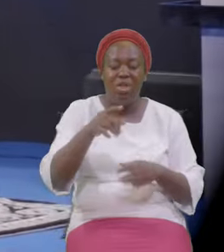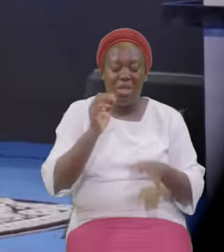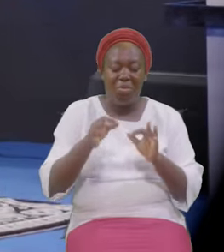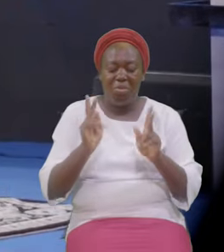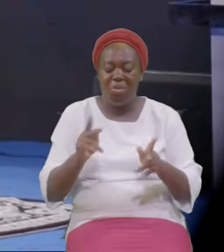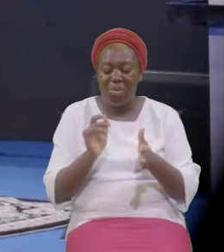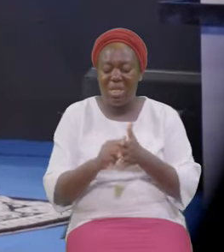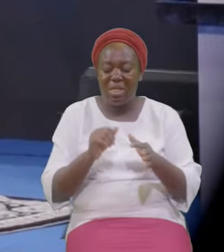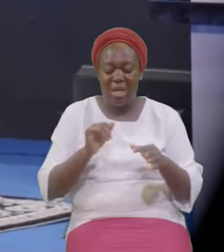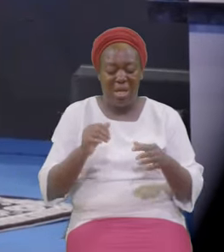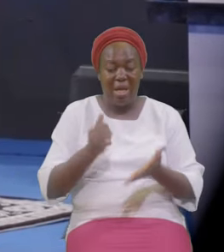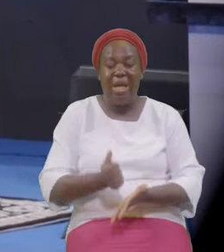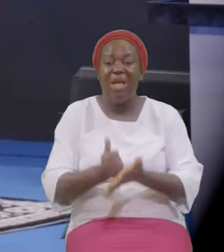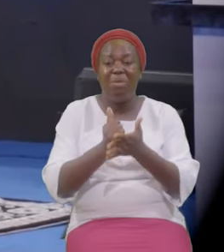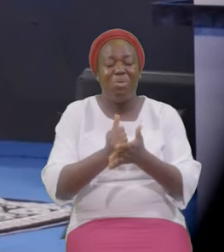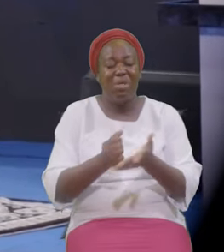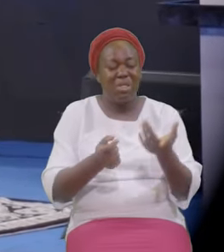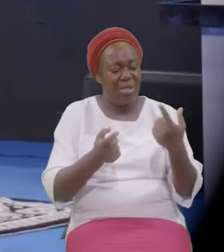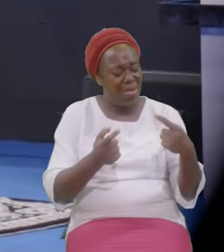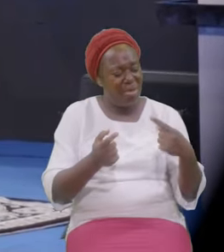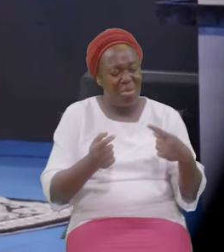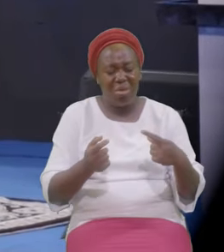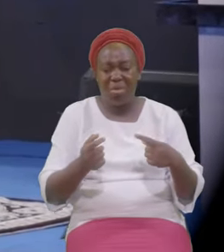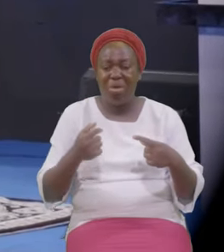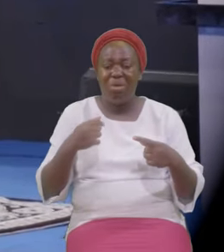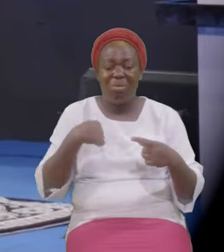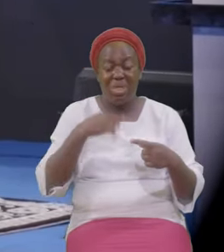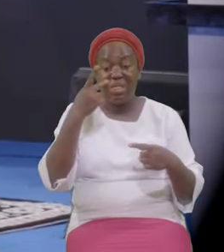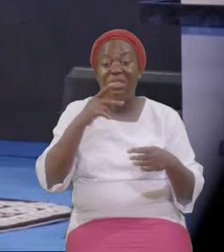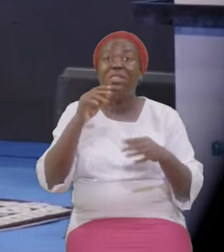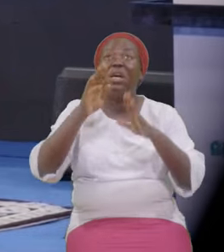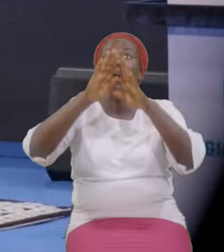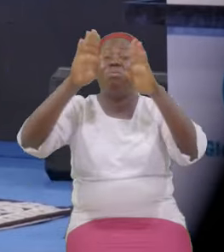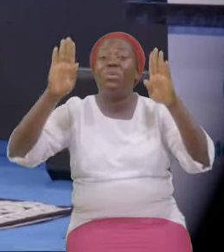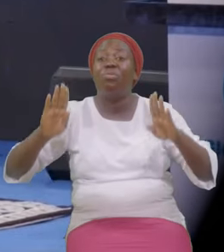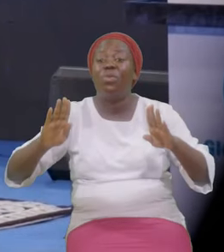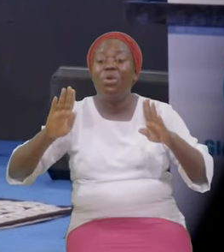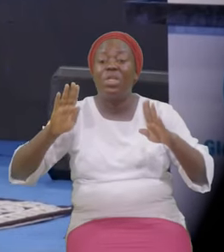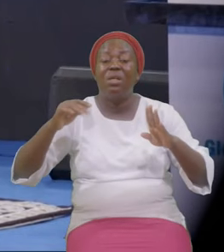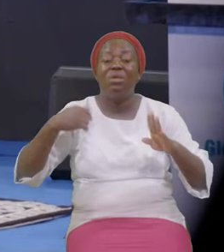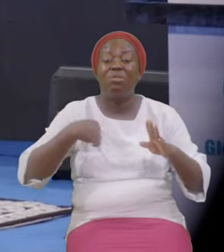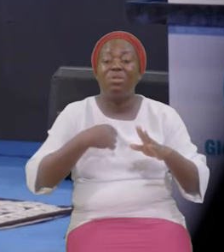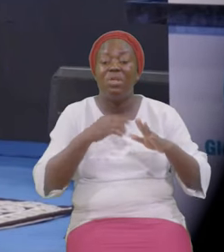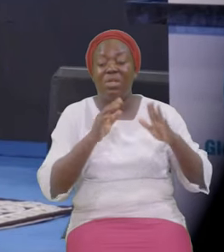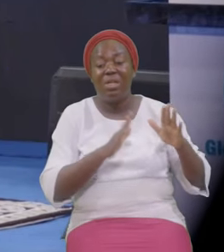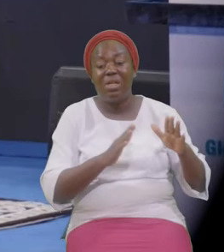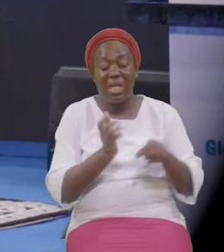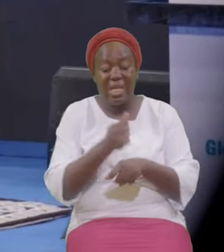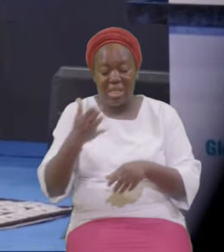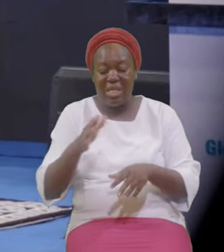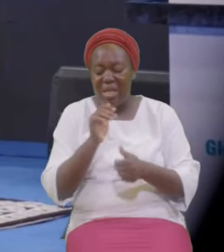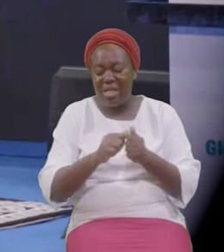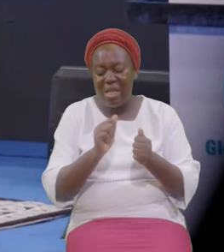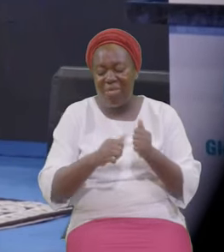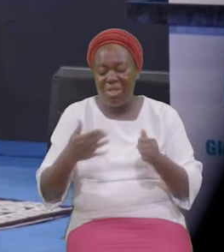come, and we'll see their billboard or their signboard, and we get there, and everything is zero. Don't worry,